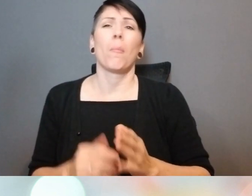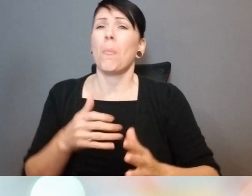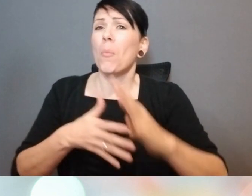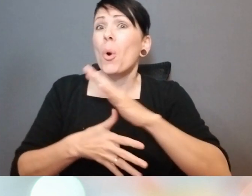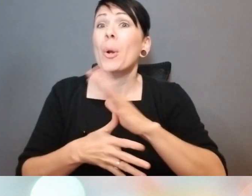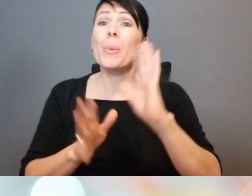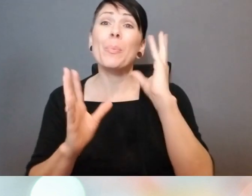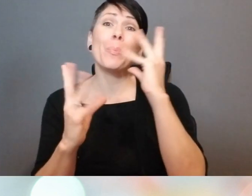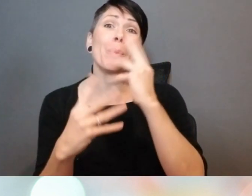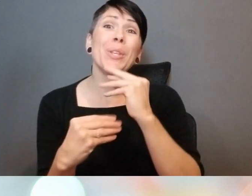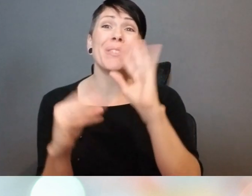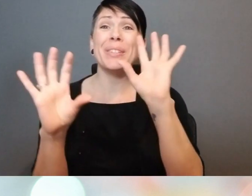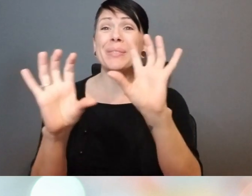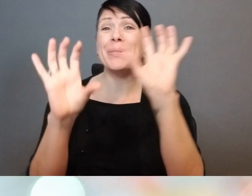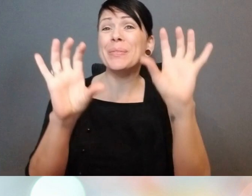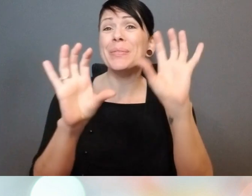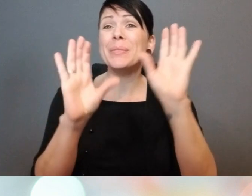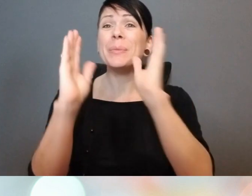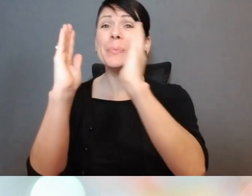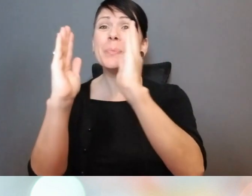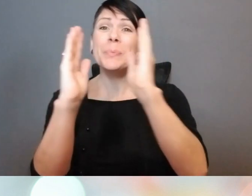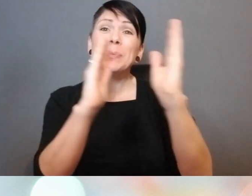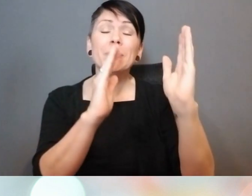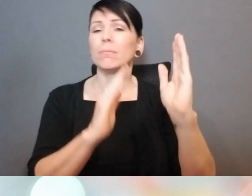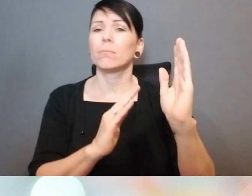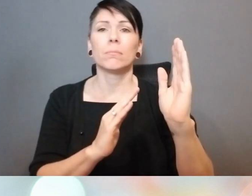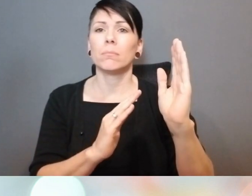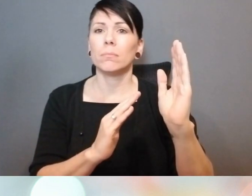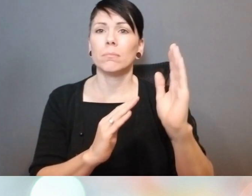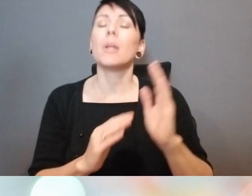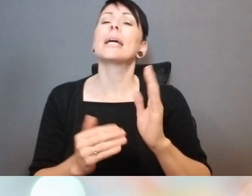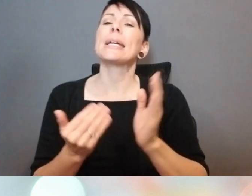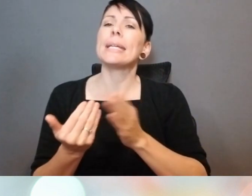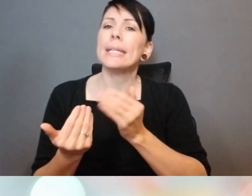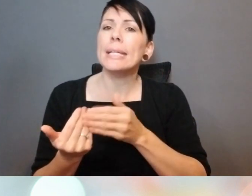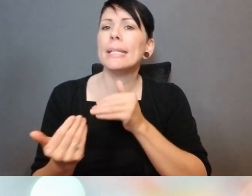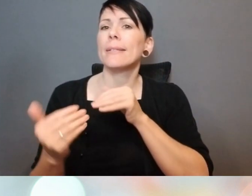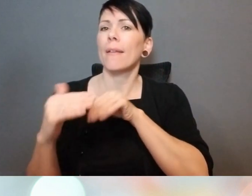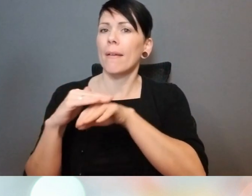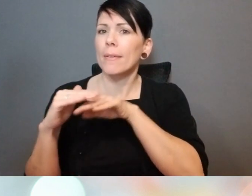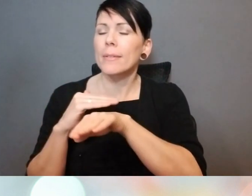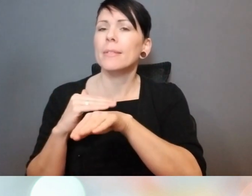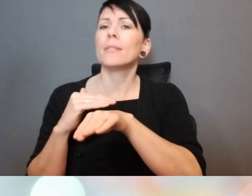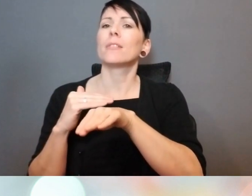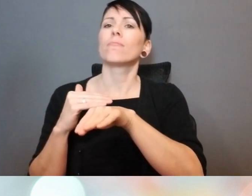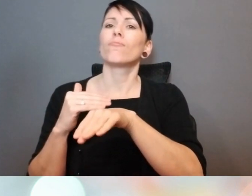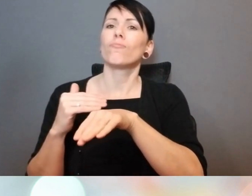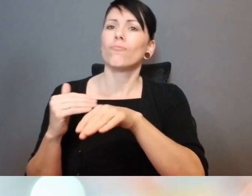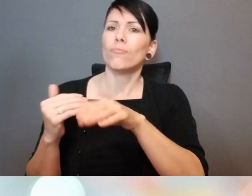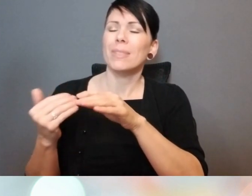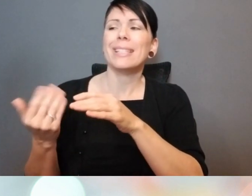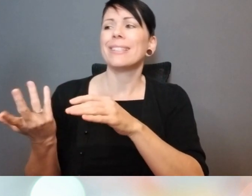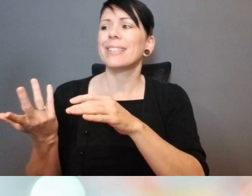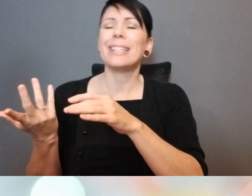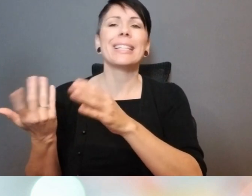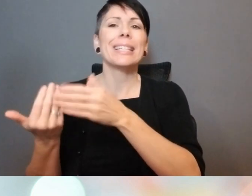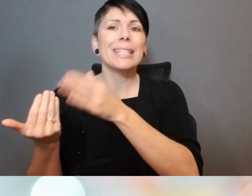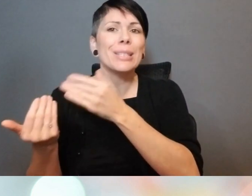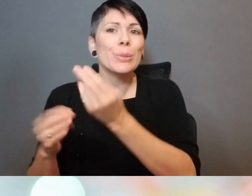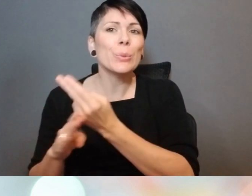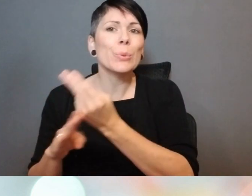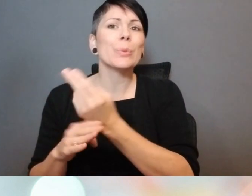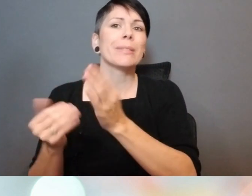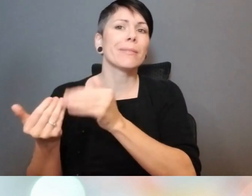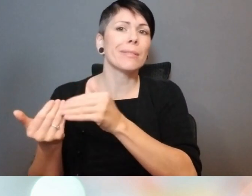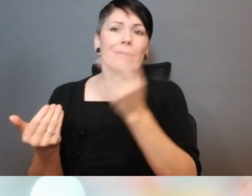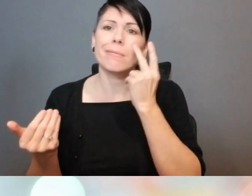patience for showy organizing, such as decanting items into jars, so stick with quick, easy access, clutter-containing helpers like Pretty Bins